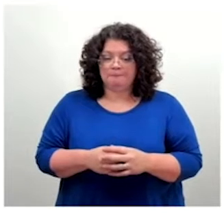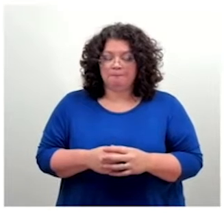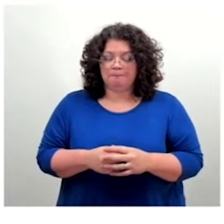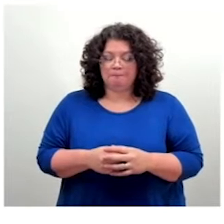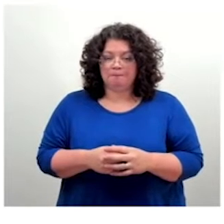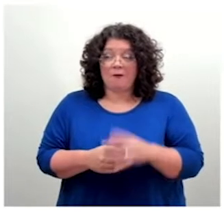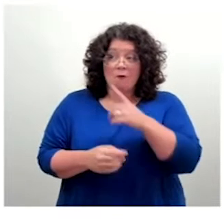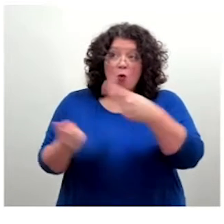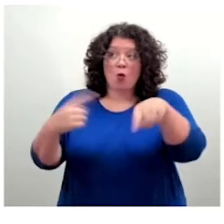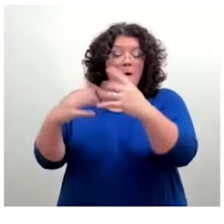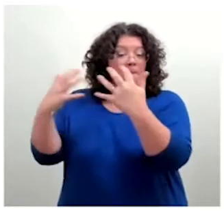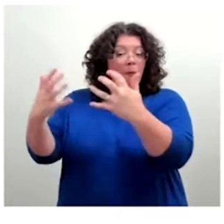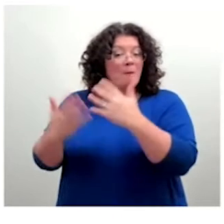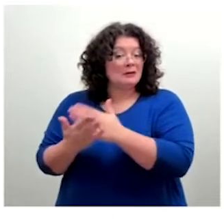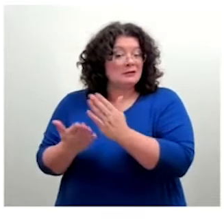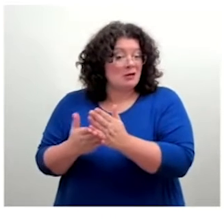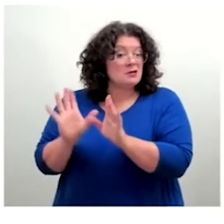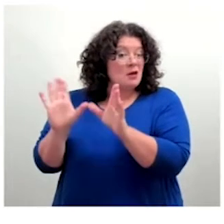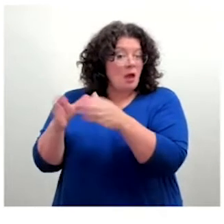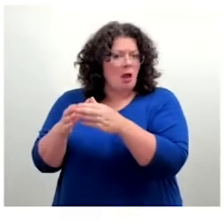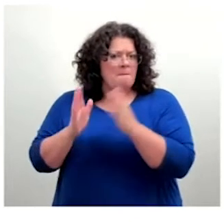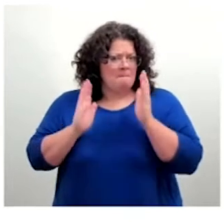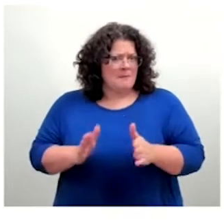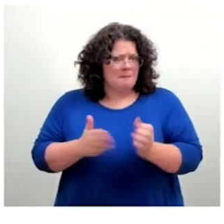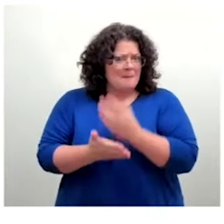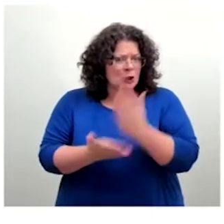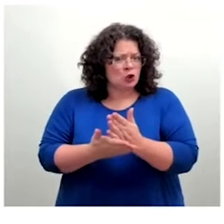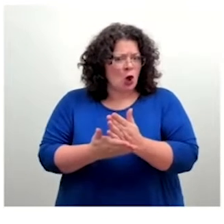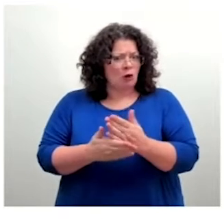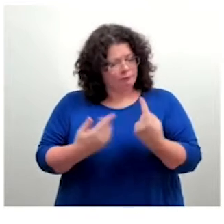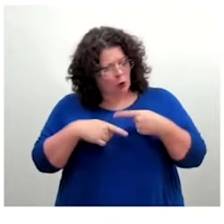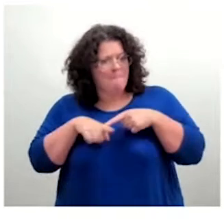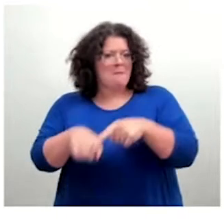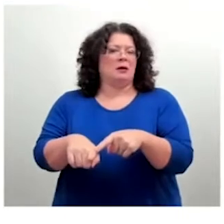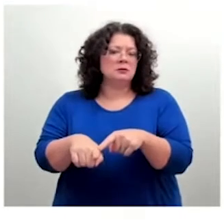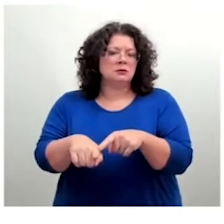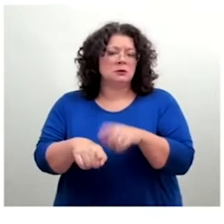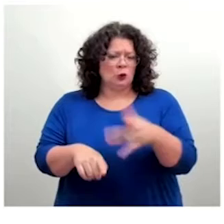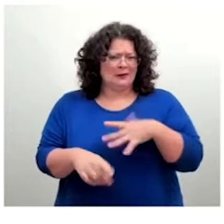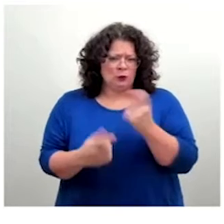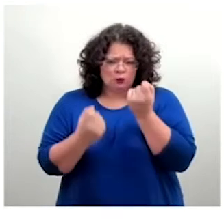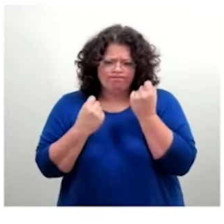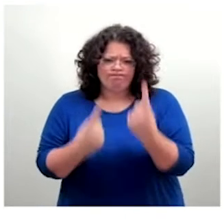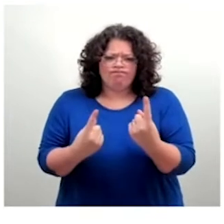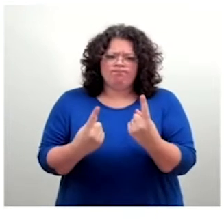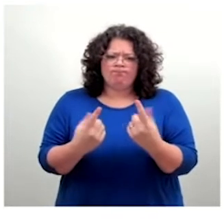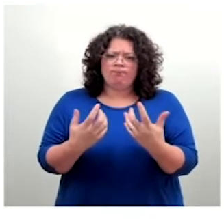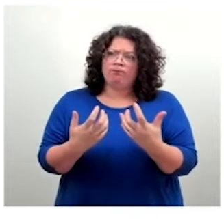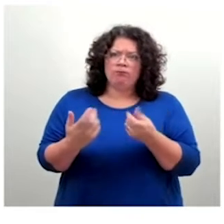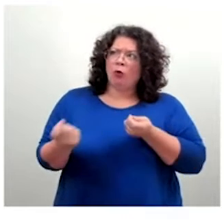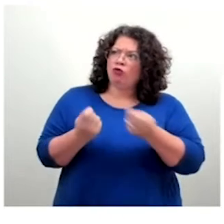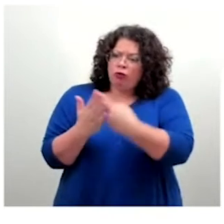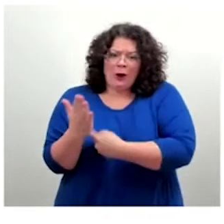Firstly, you need to understand how the regulations will impact you. You're likely to be impacted if you manage your website or mobile app or publish content